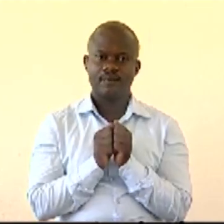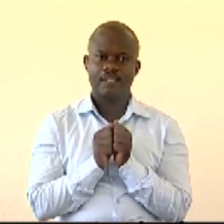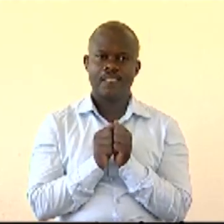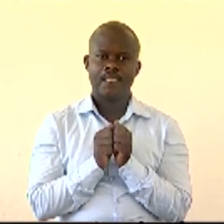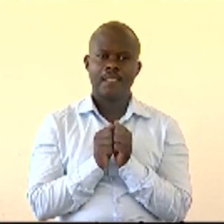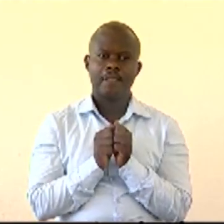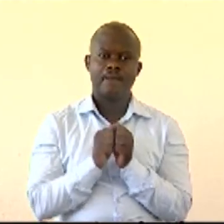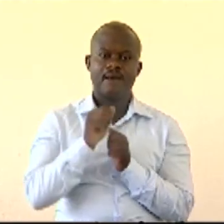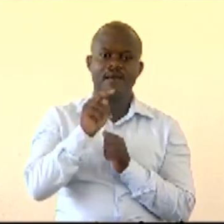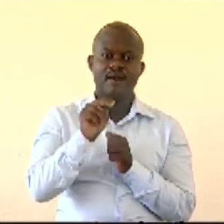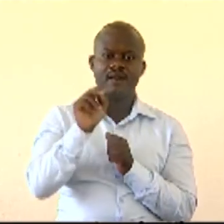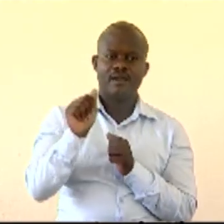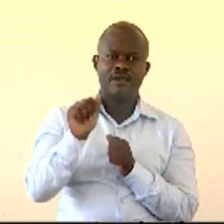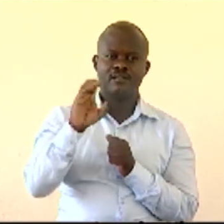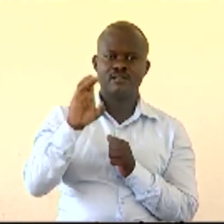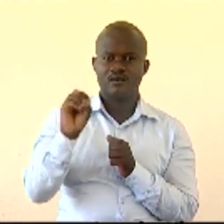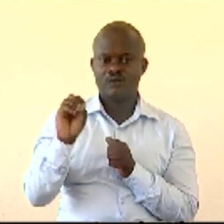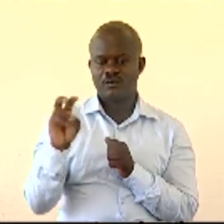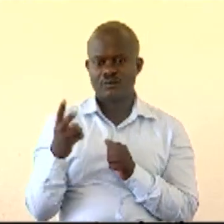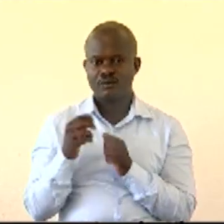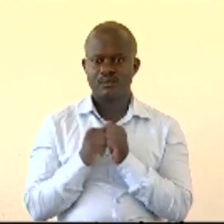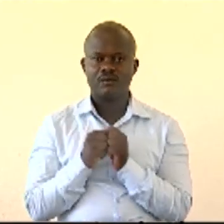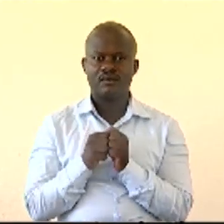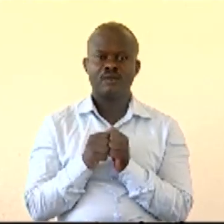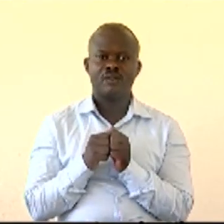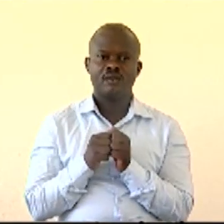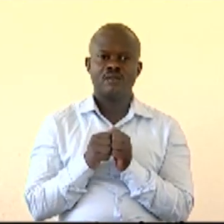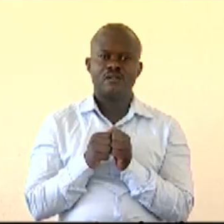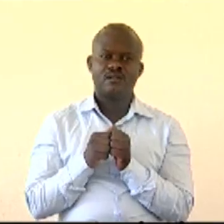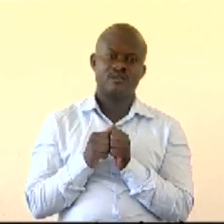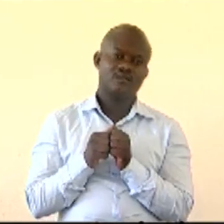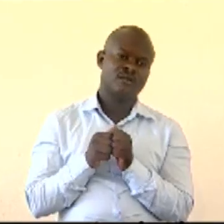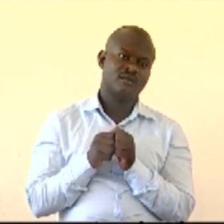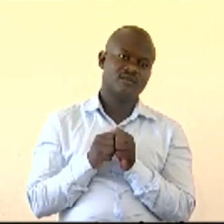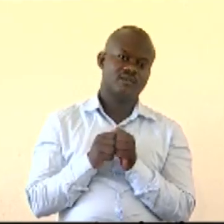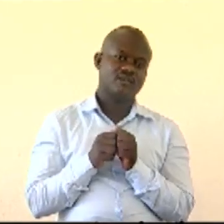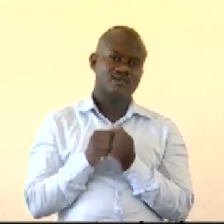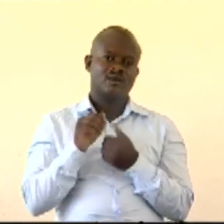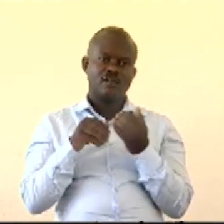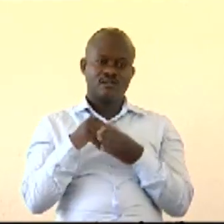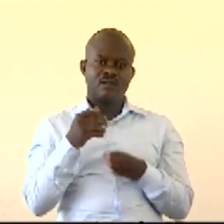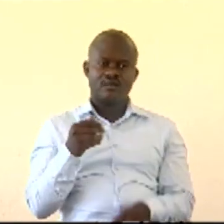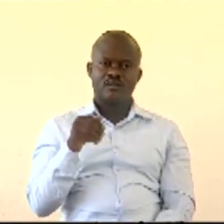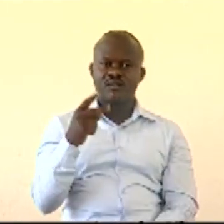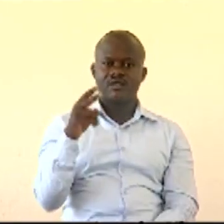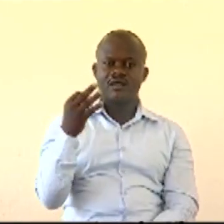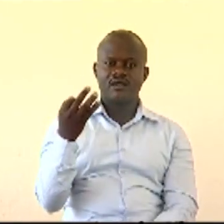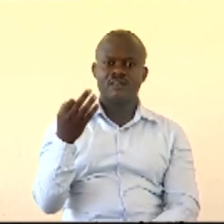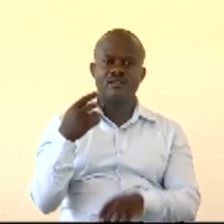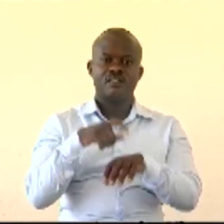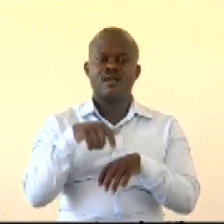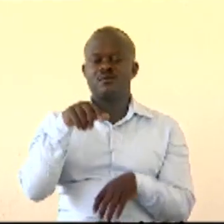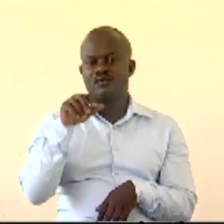The molar mass is given by 2 atoms of sodium. For sodium, we have 23 times